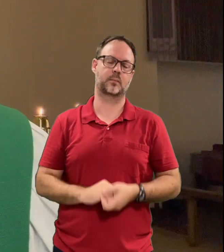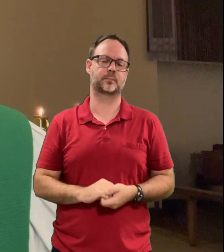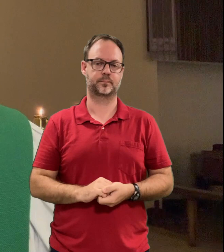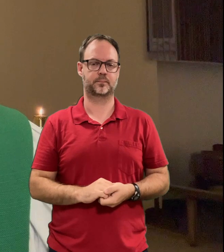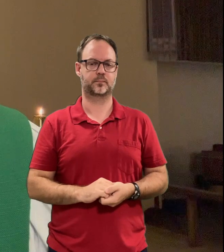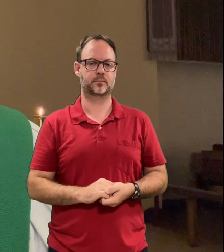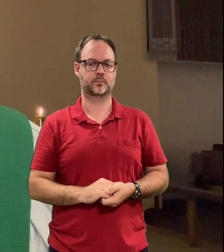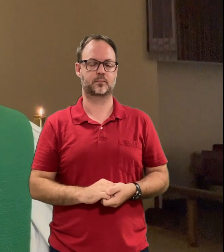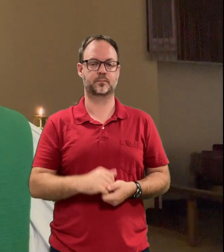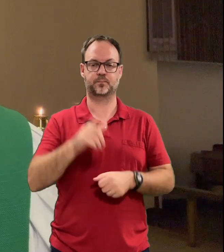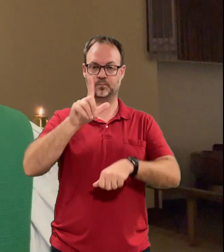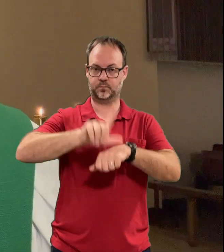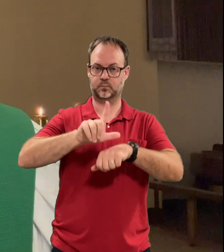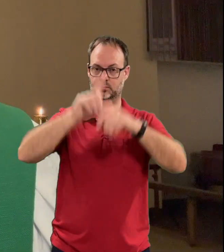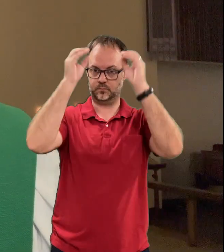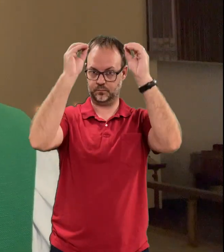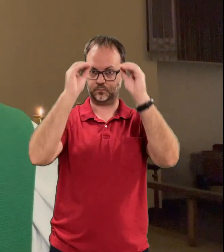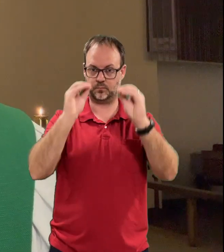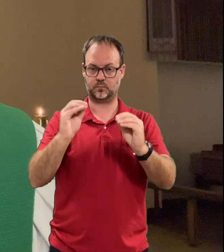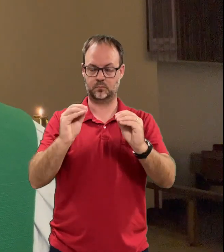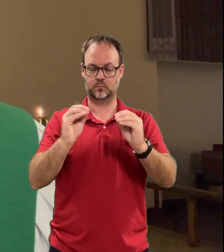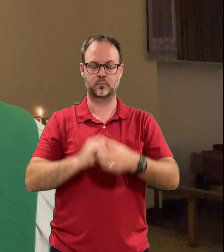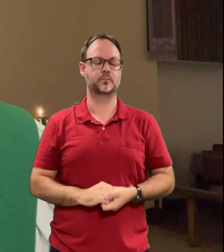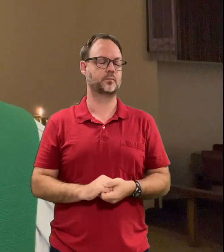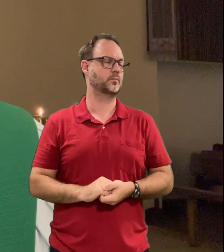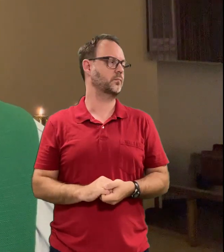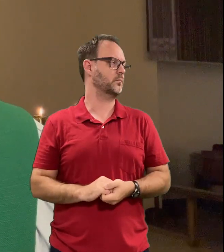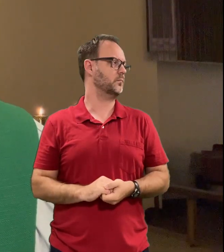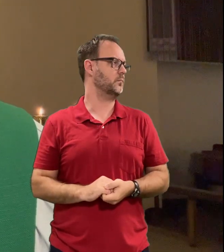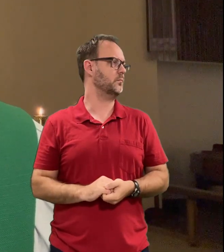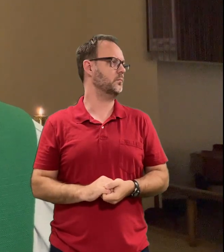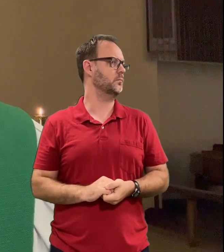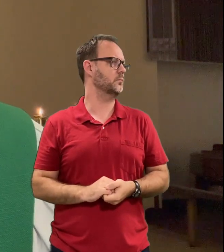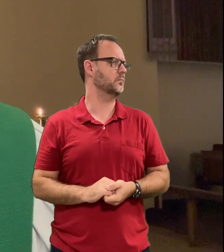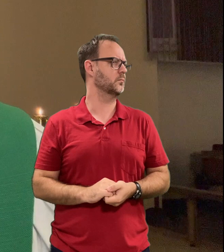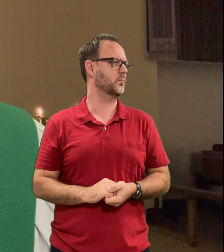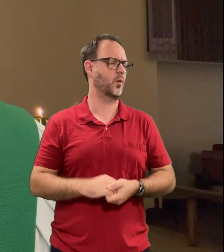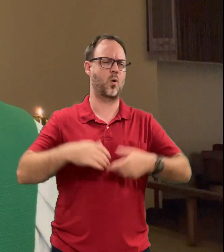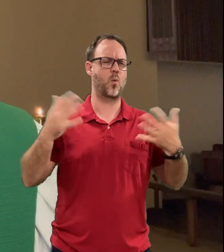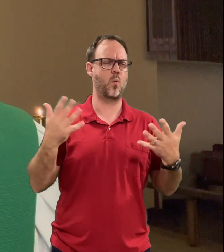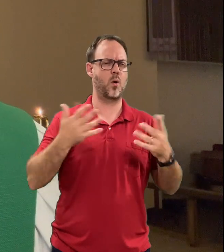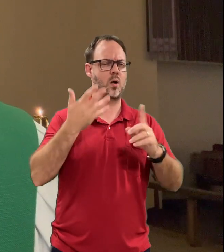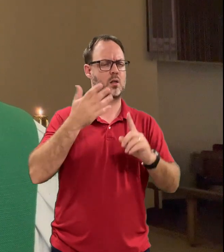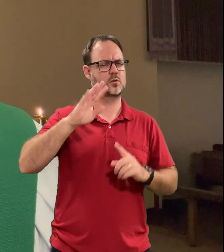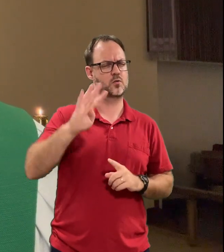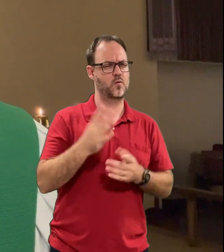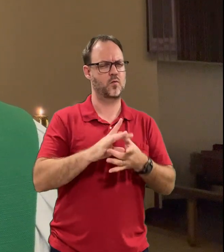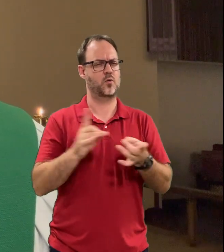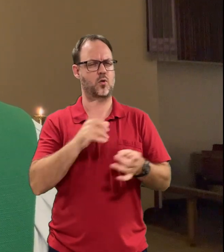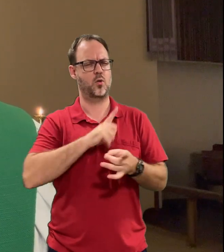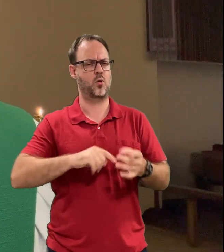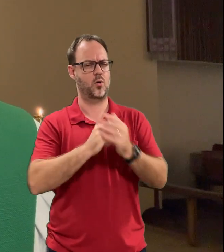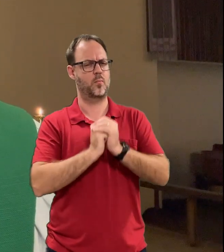heaven. Here's how Luther would teach it to us in the Small Catechism. What is the fourth